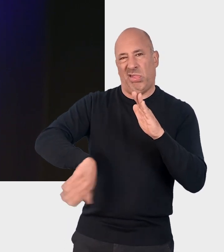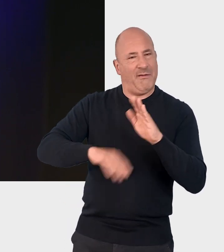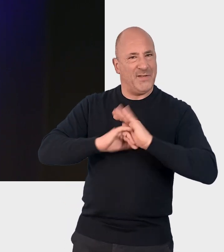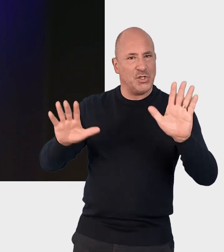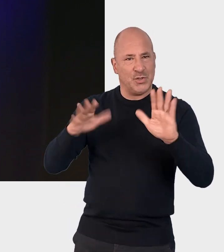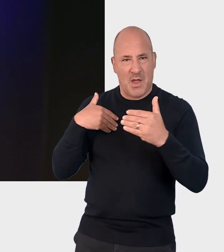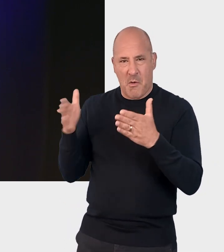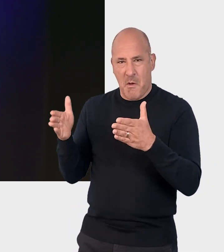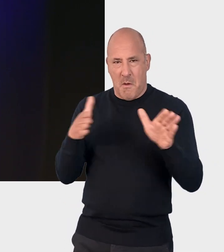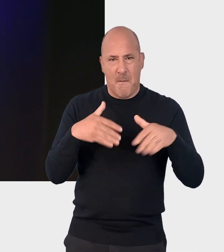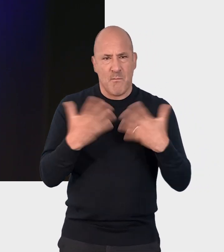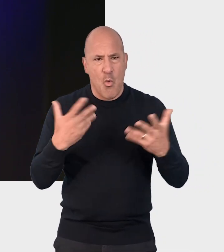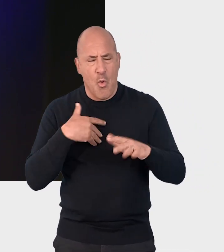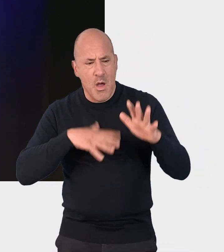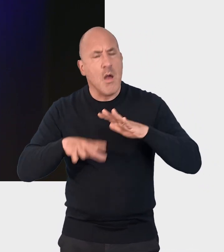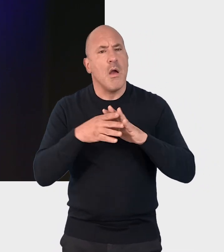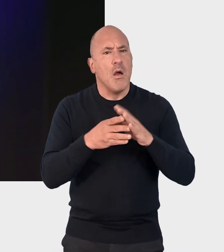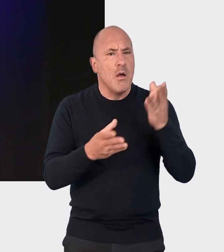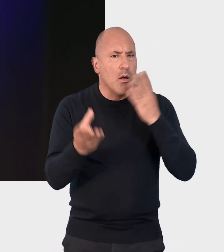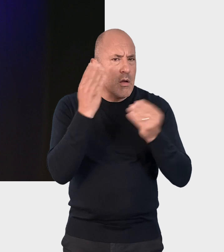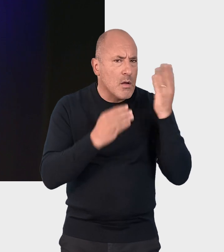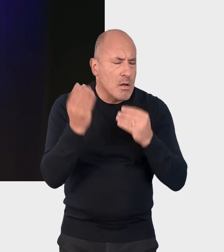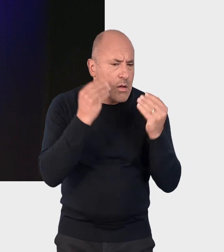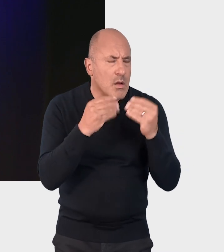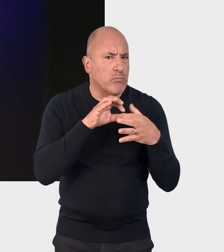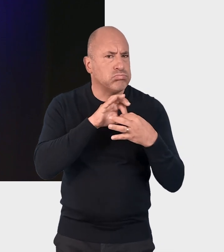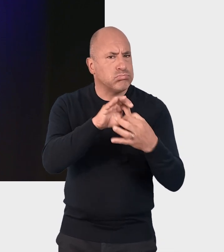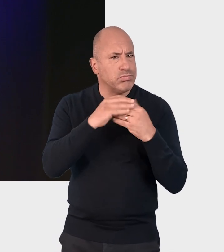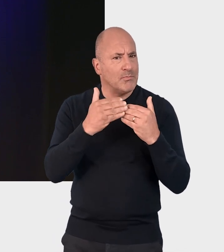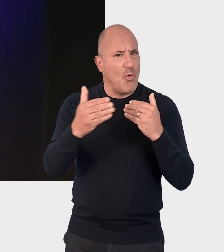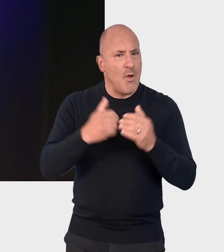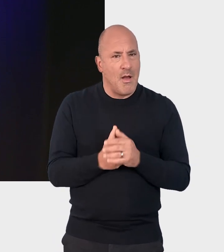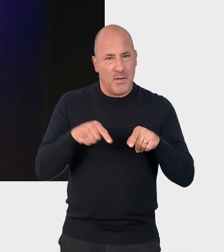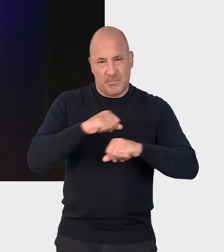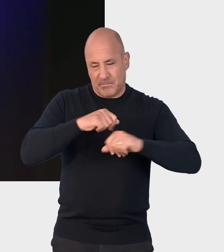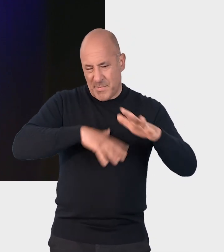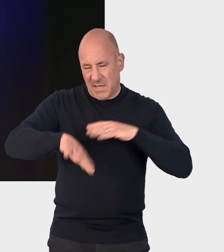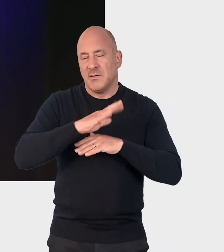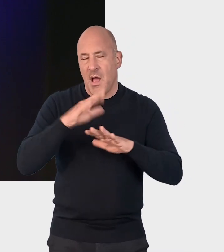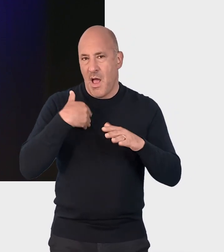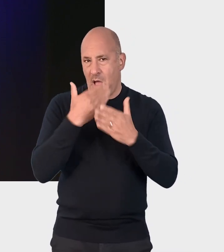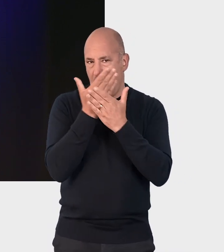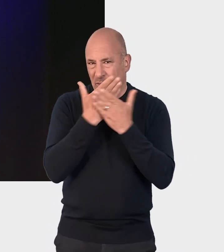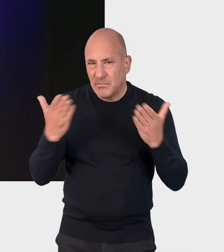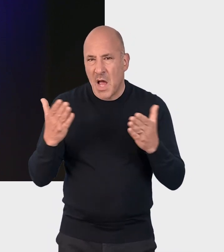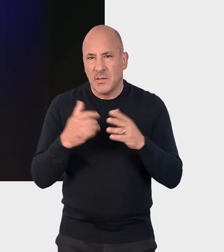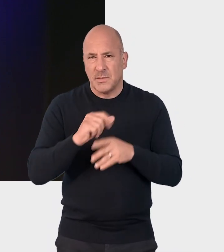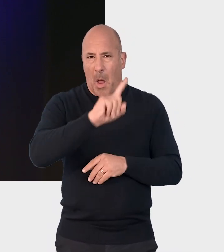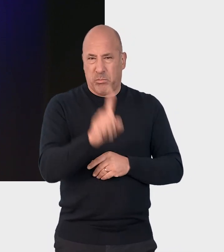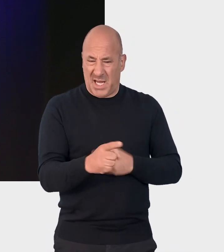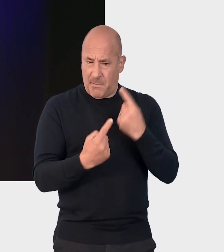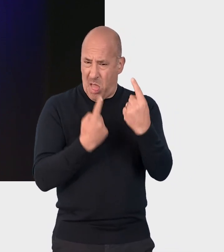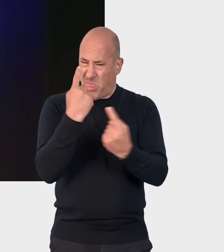provision and moves us into a more generative space of listening and of close collaboration. A space in which